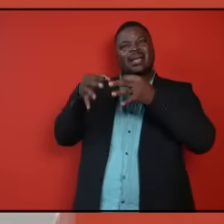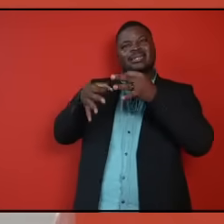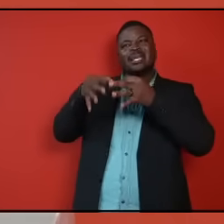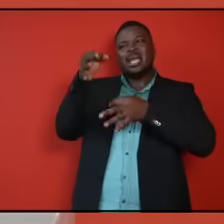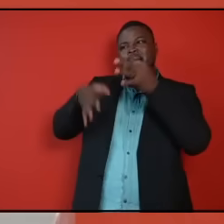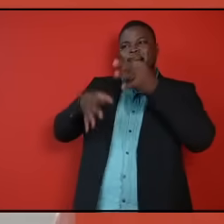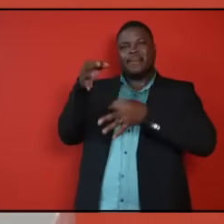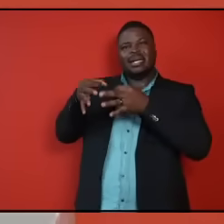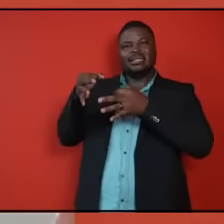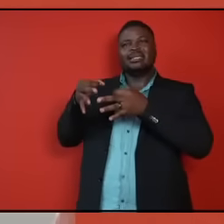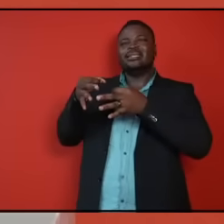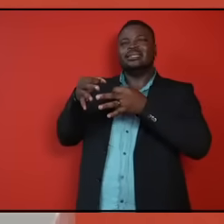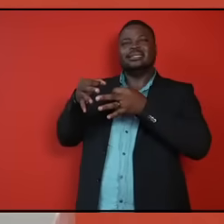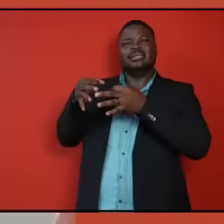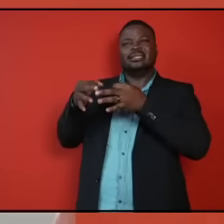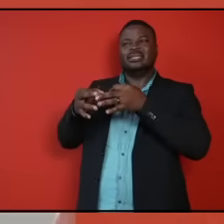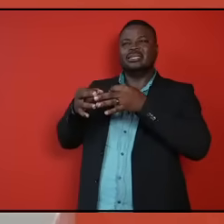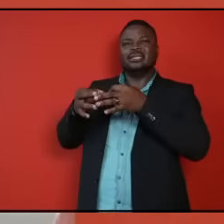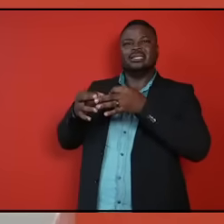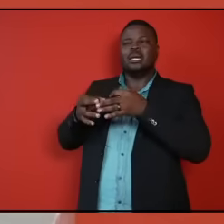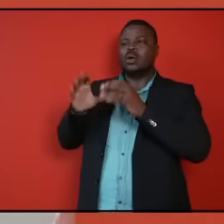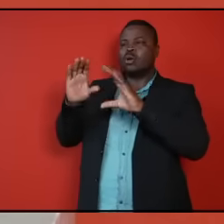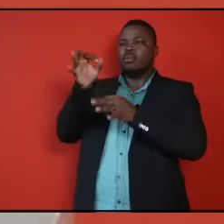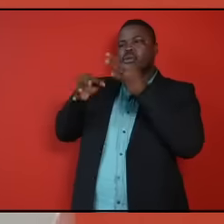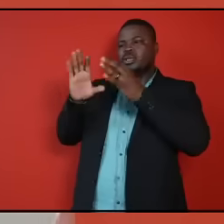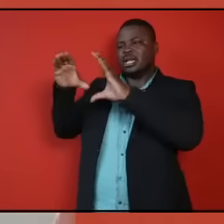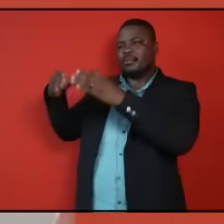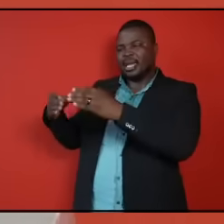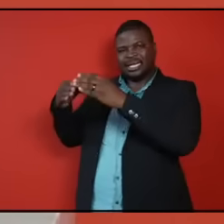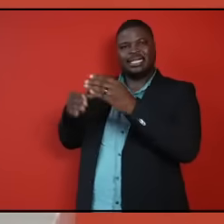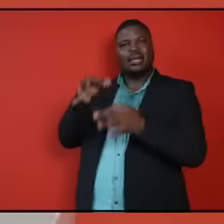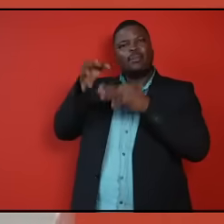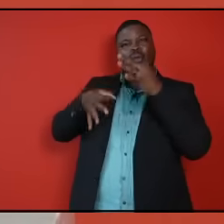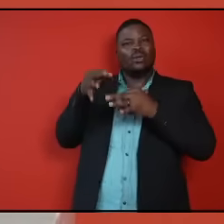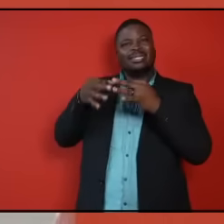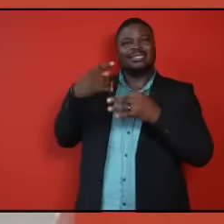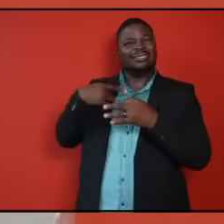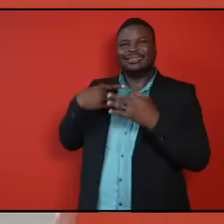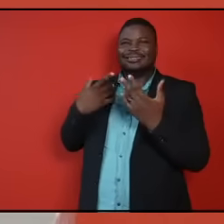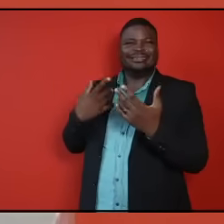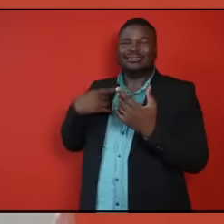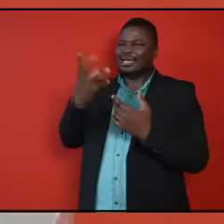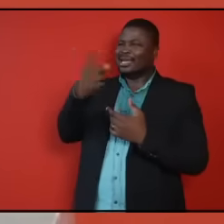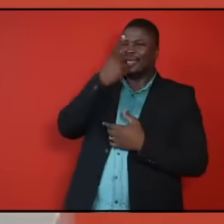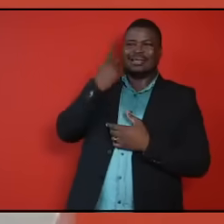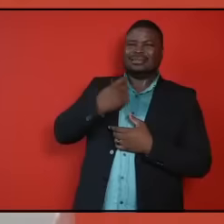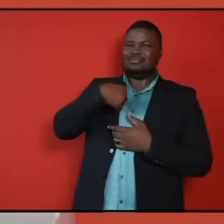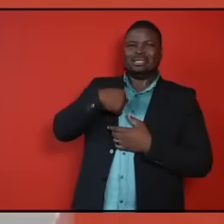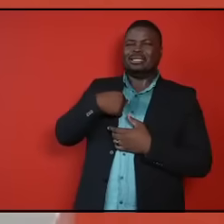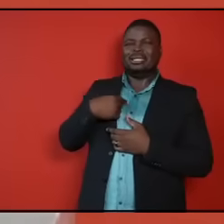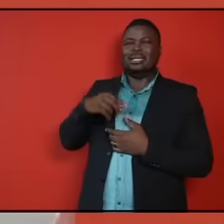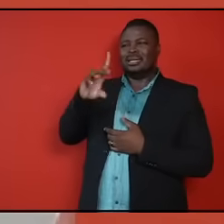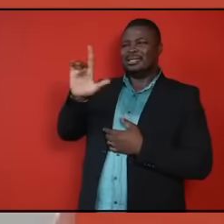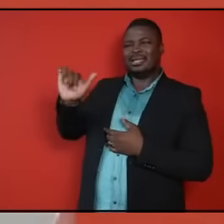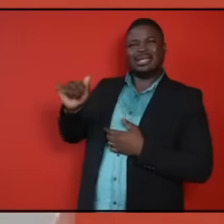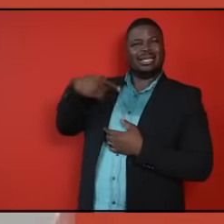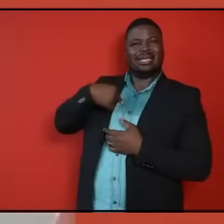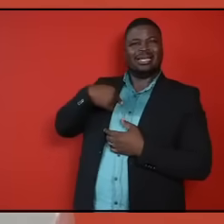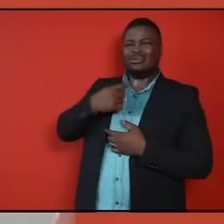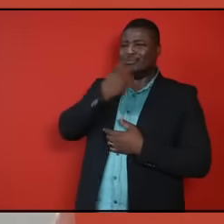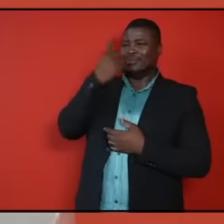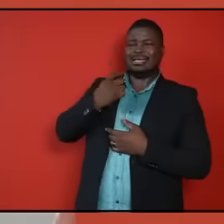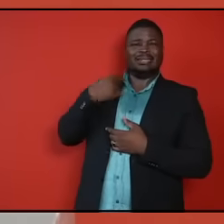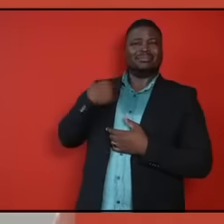been to a DA conference. Neither have I been anywhere close to where they held a conference. I don't know where they hold